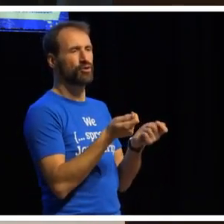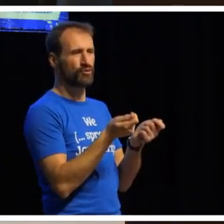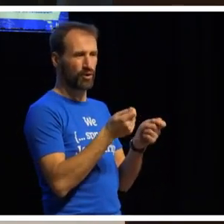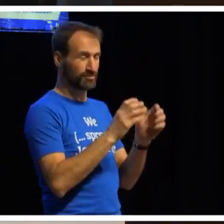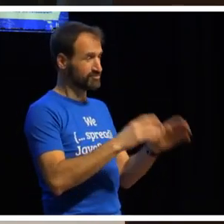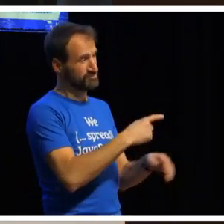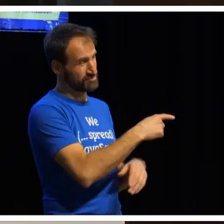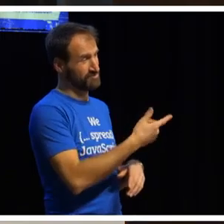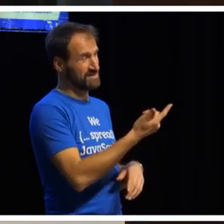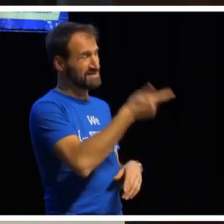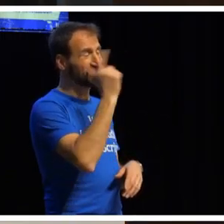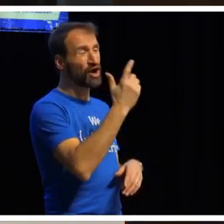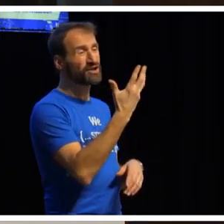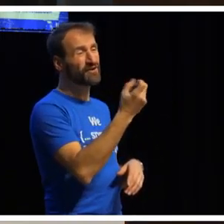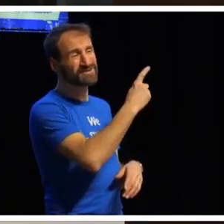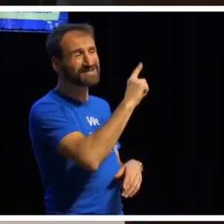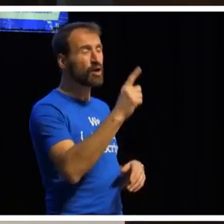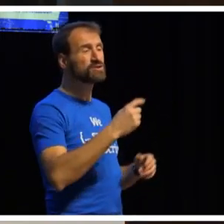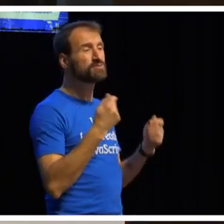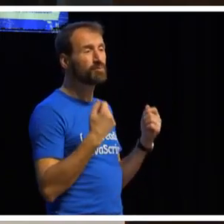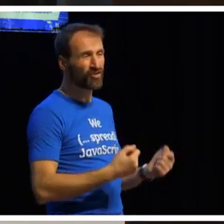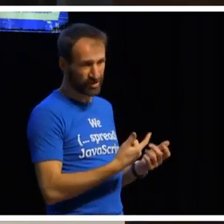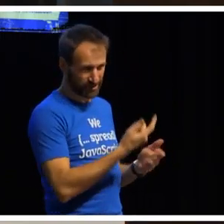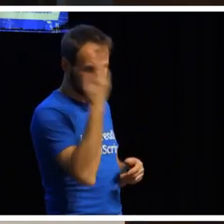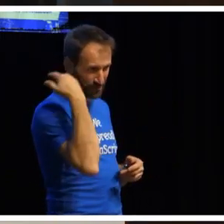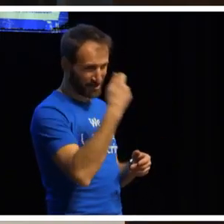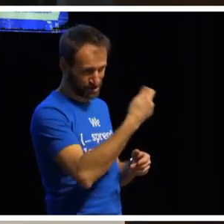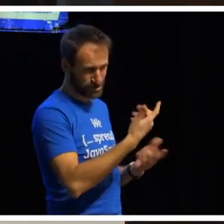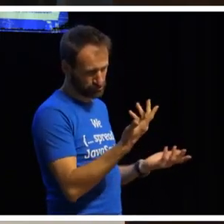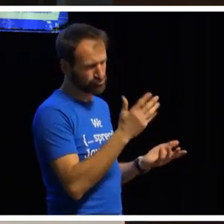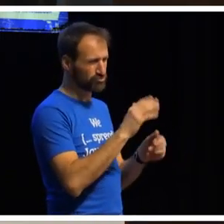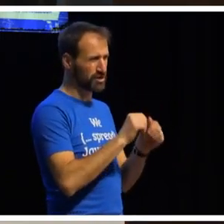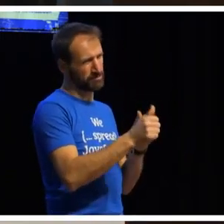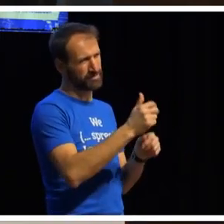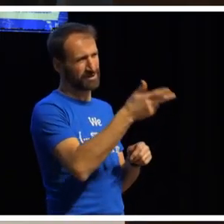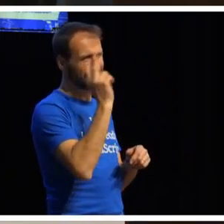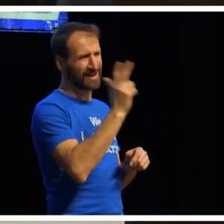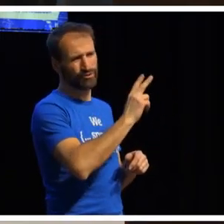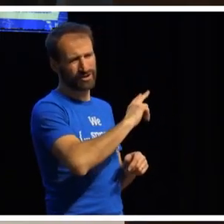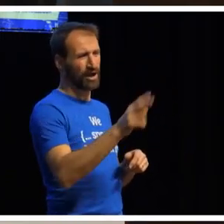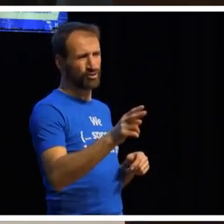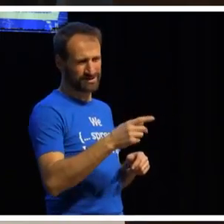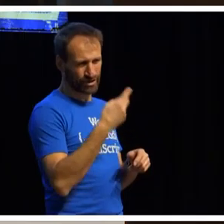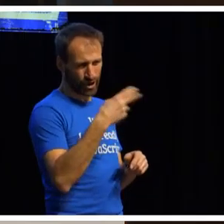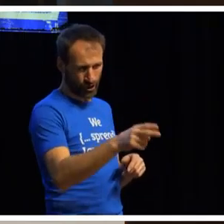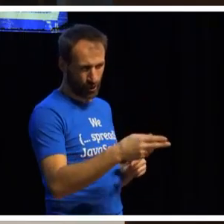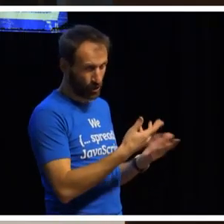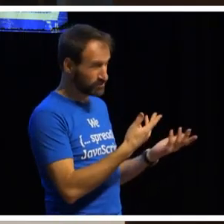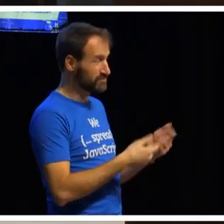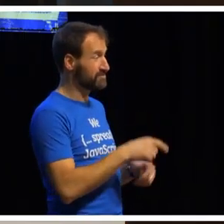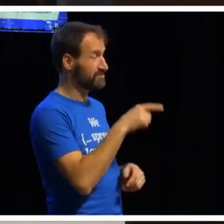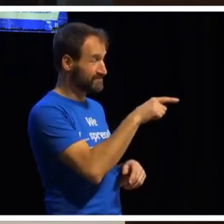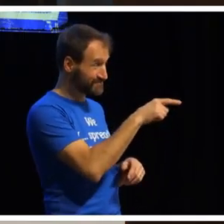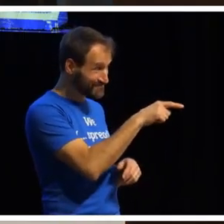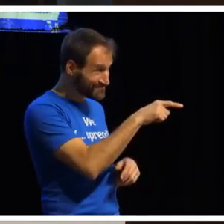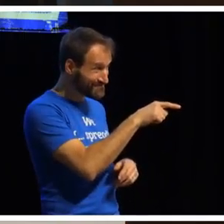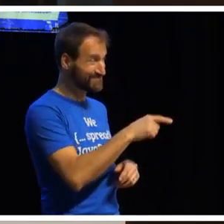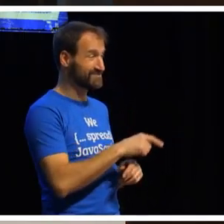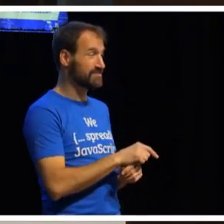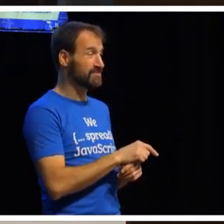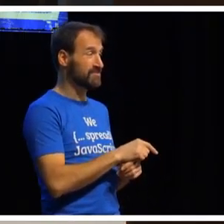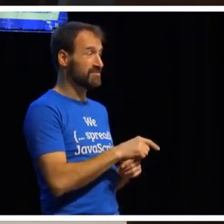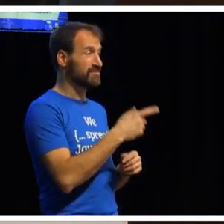so I guess it's probably 1,500 euros or so in today's money. it was substantially less powerful, probably 10